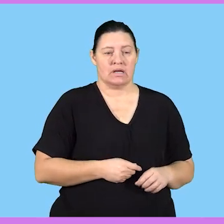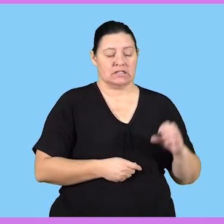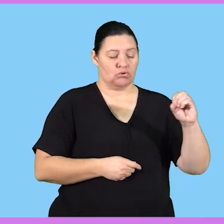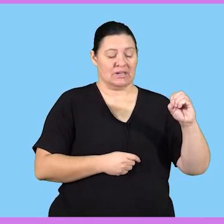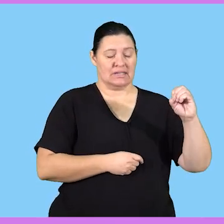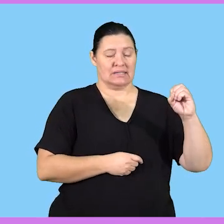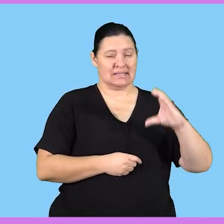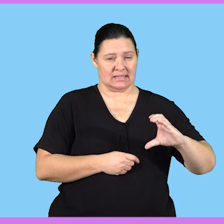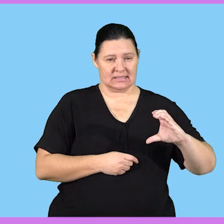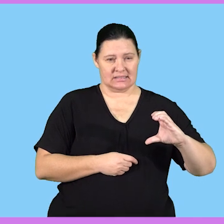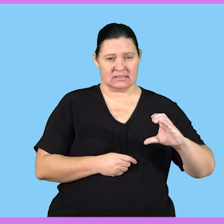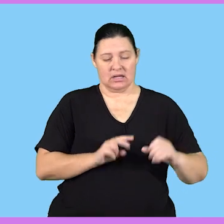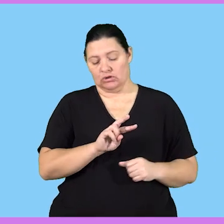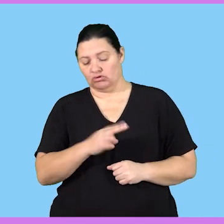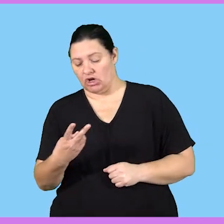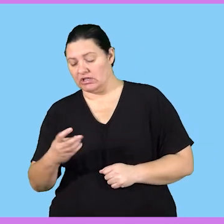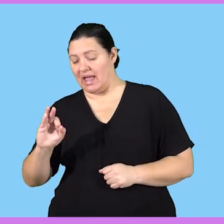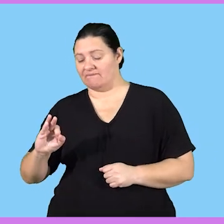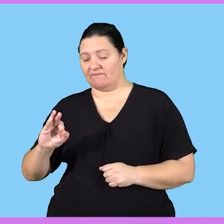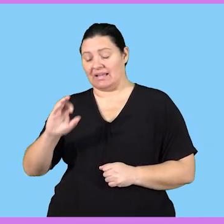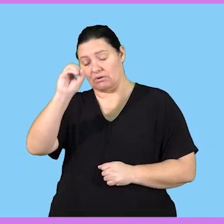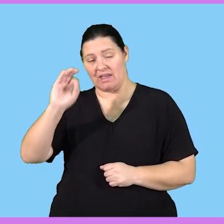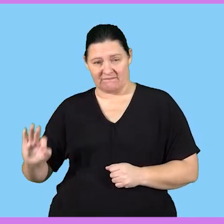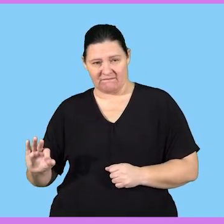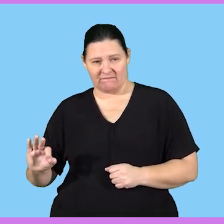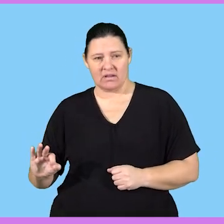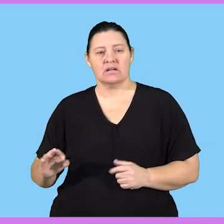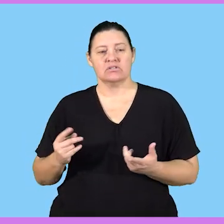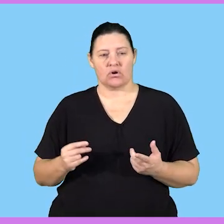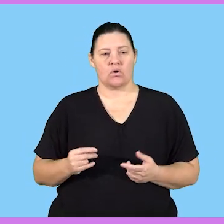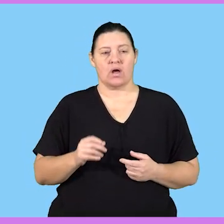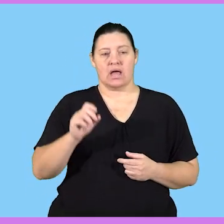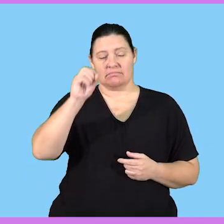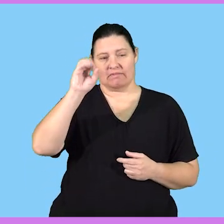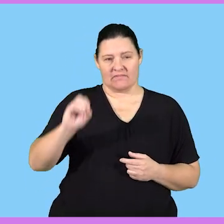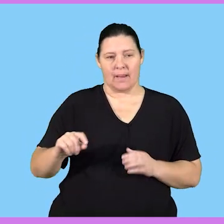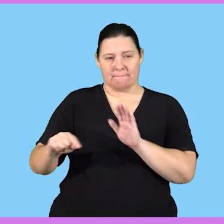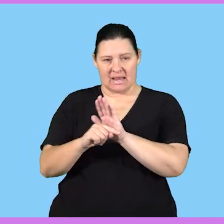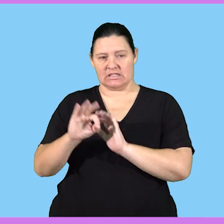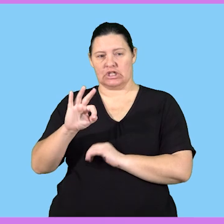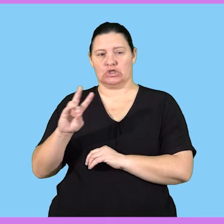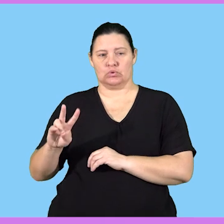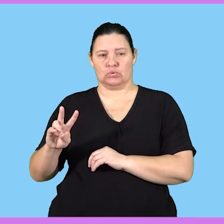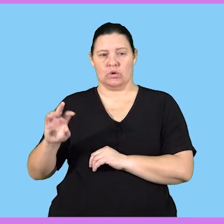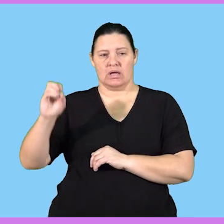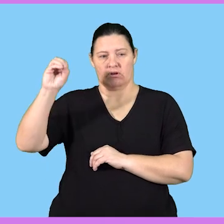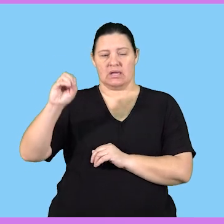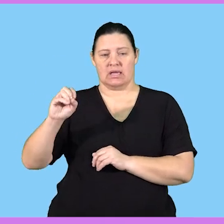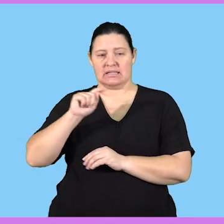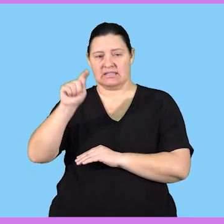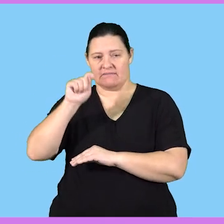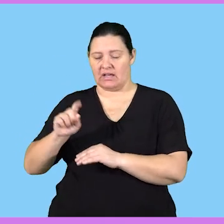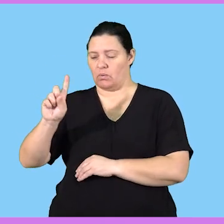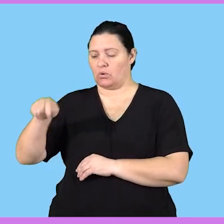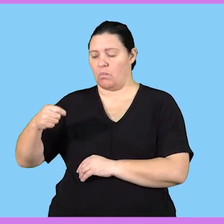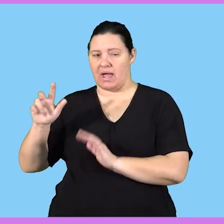calculate degrees Celsius, we say degrees Fahrenheit minus 32 degrees divided by 1,8. And